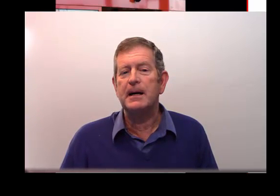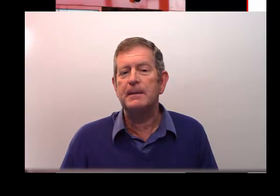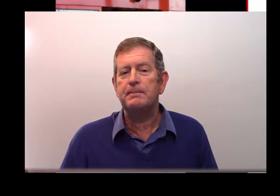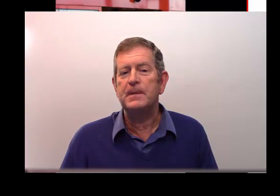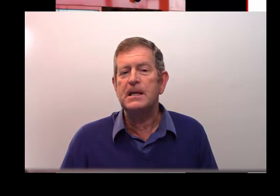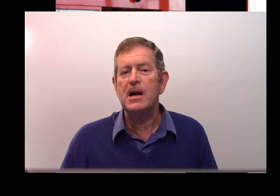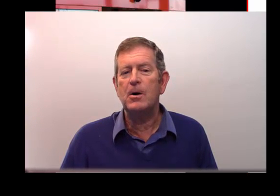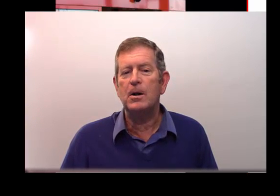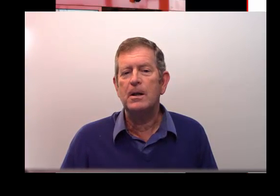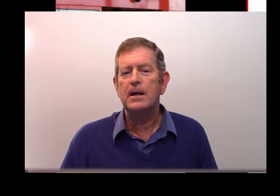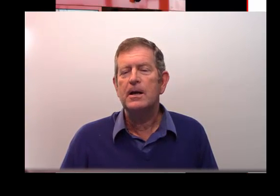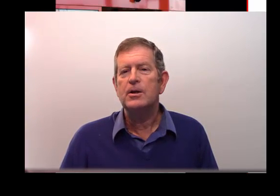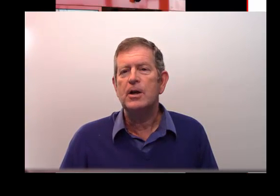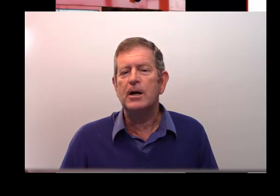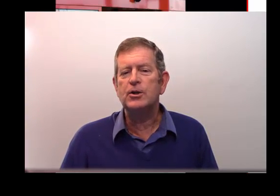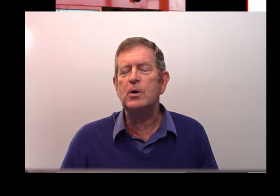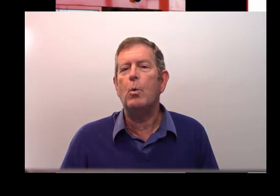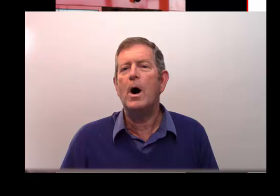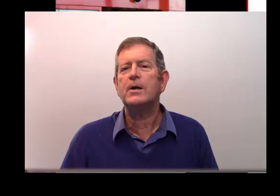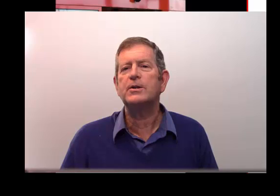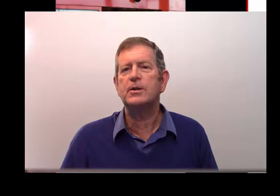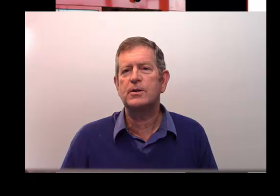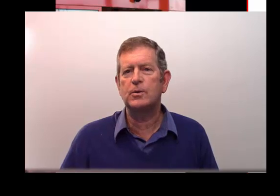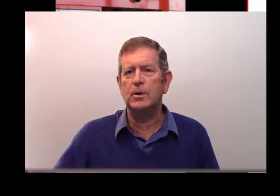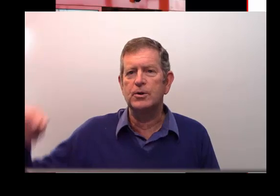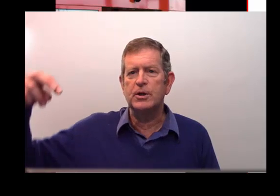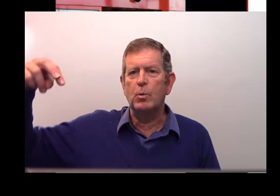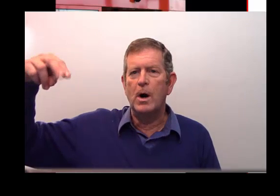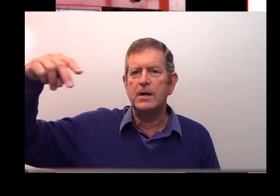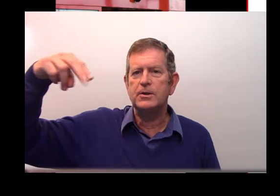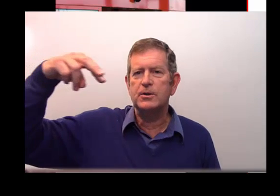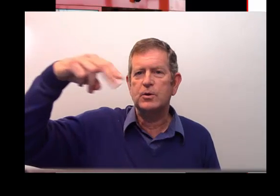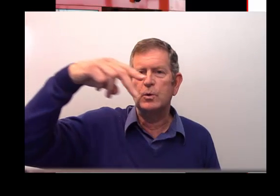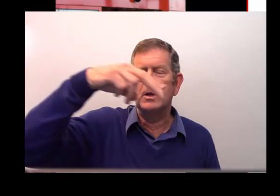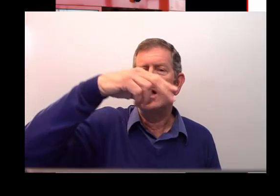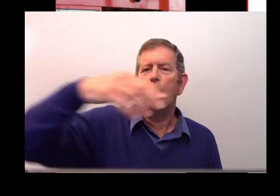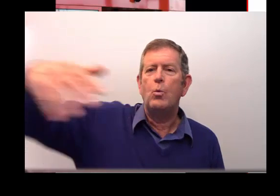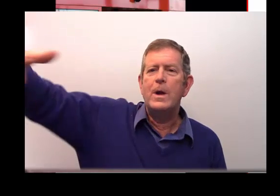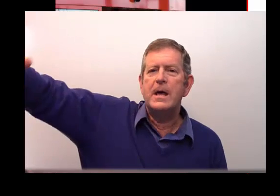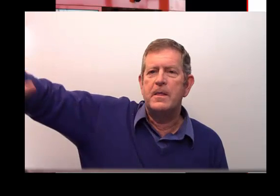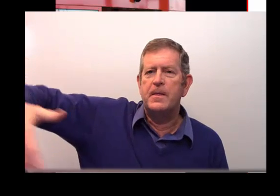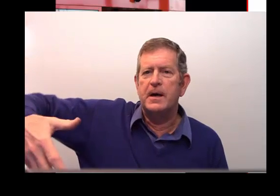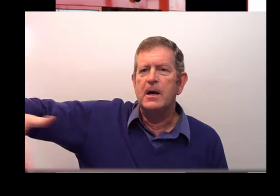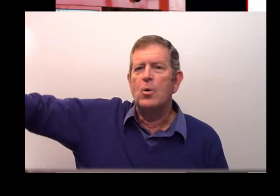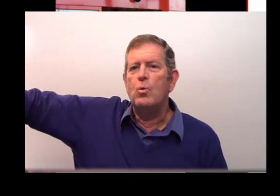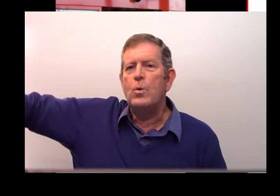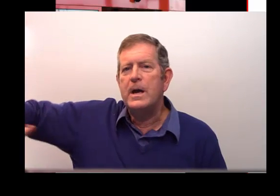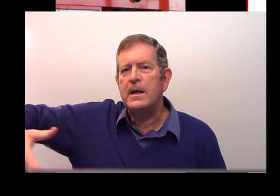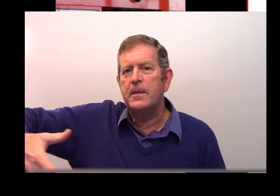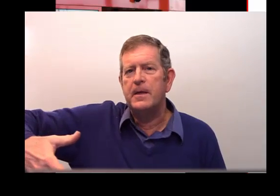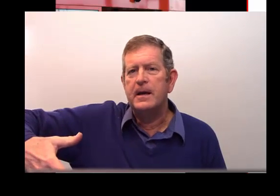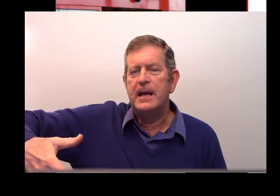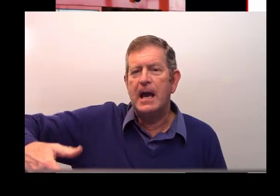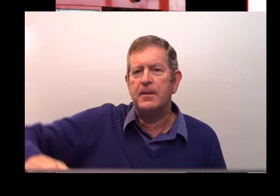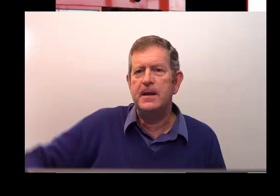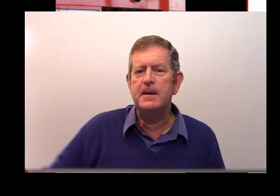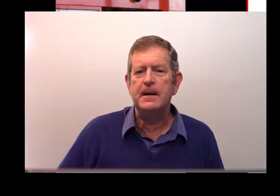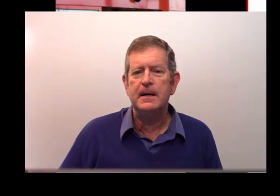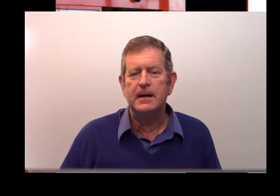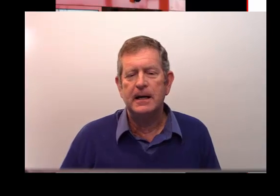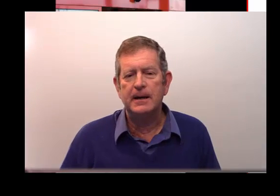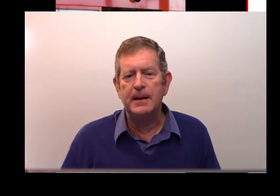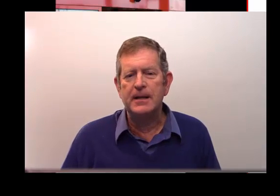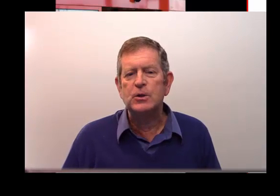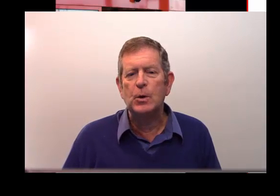and Carol, she walks to school. She walks to school with